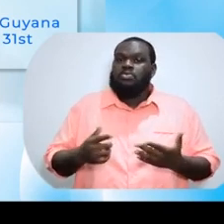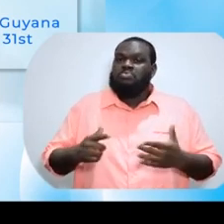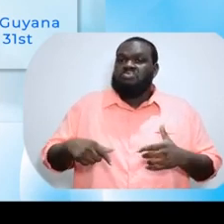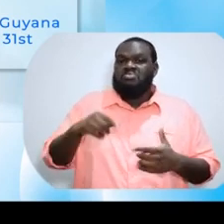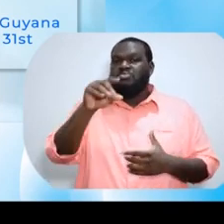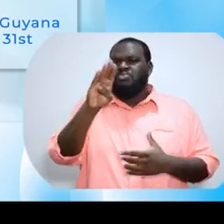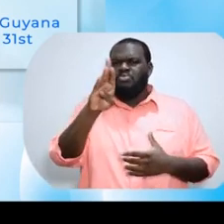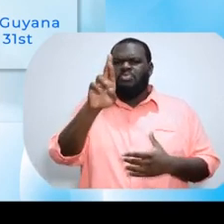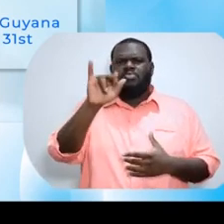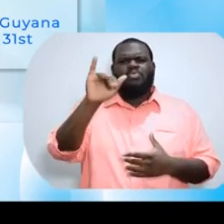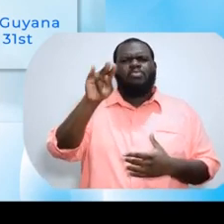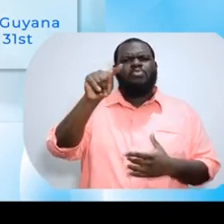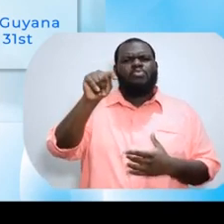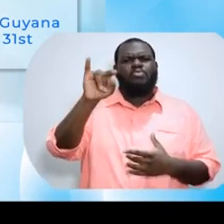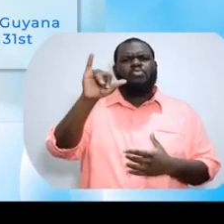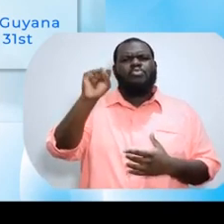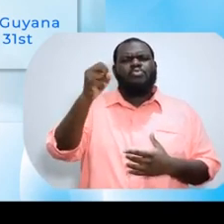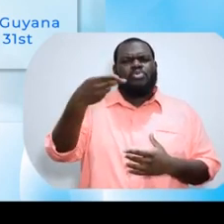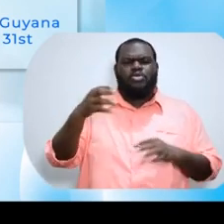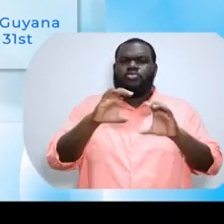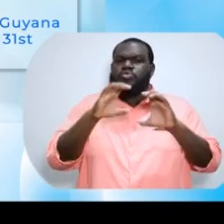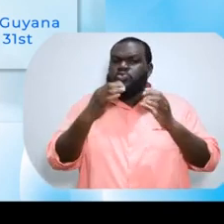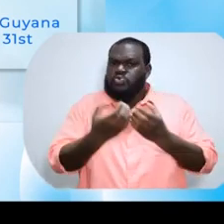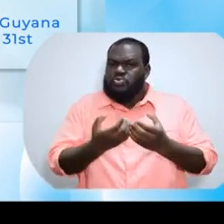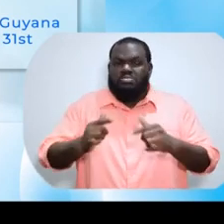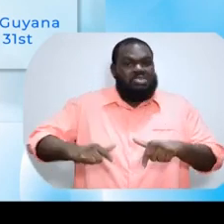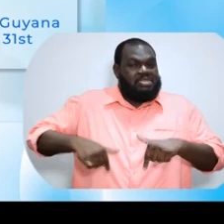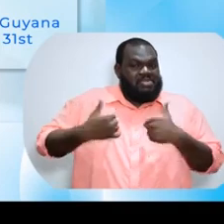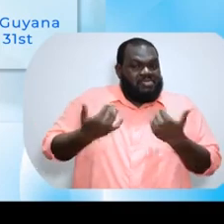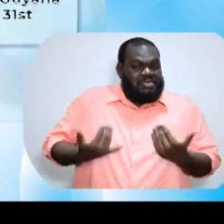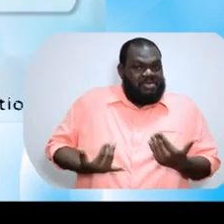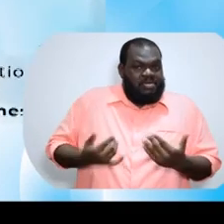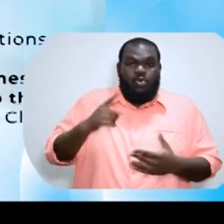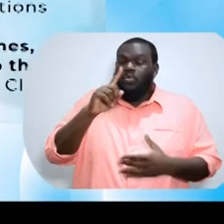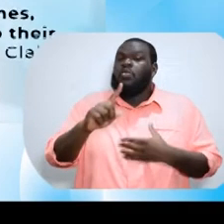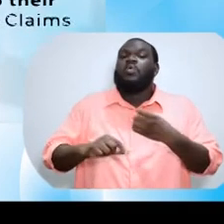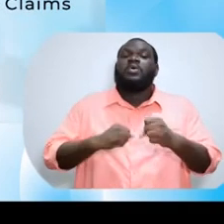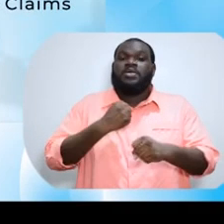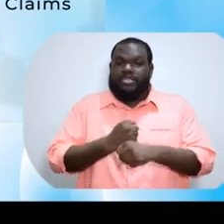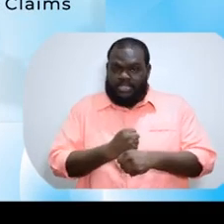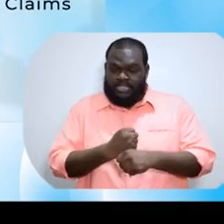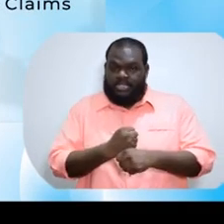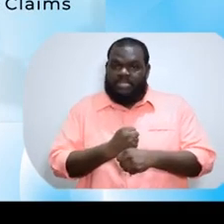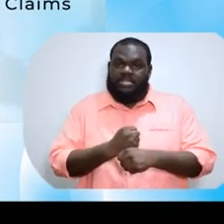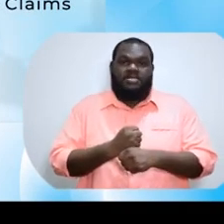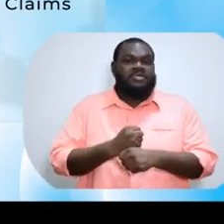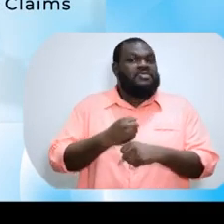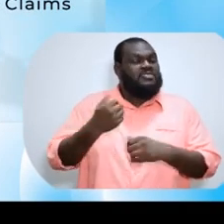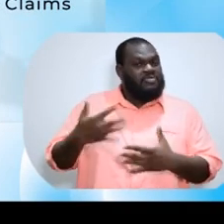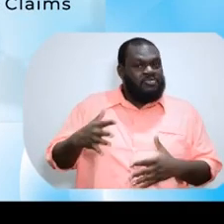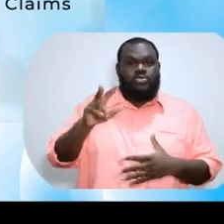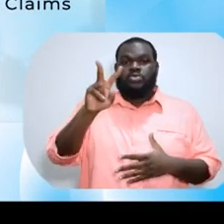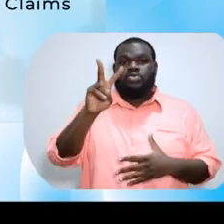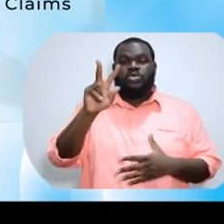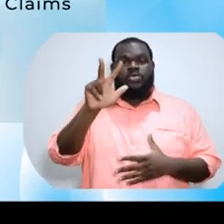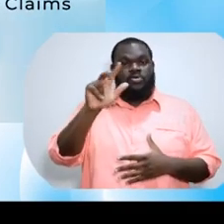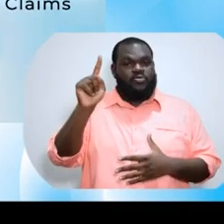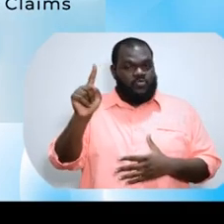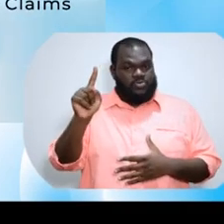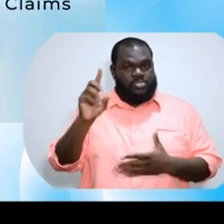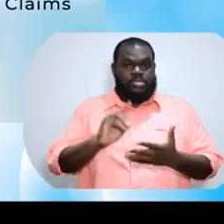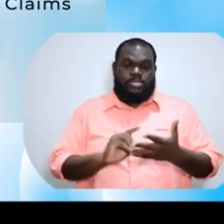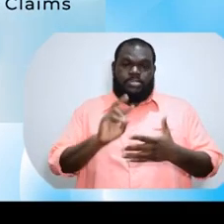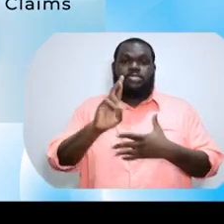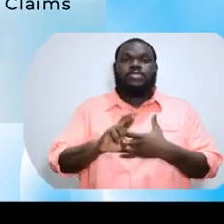than 1 year preceding the 31st of December 2019. Persons who require changes or corrections to their